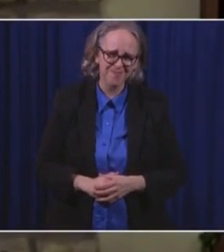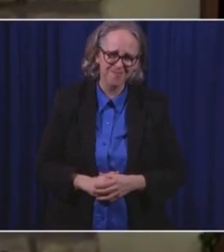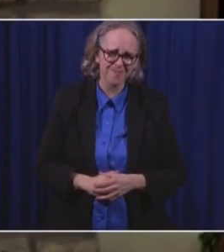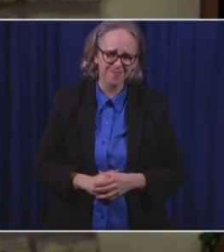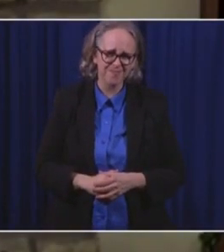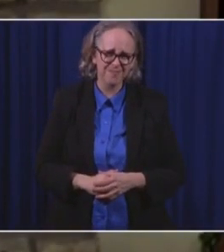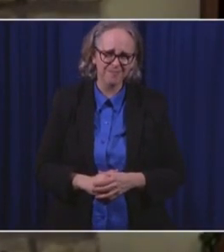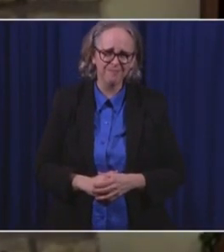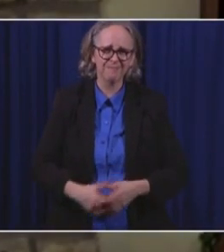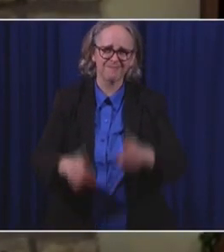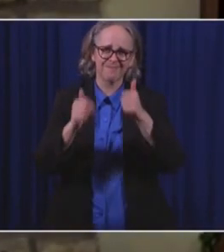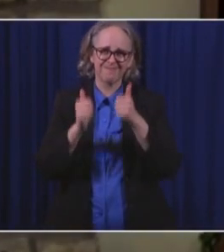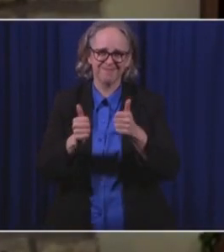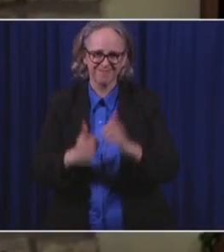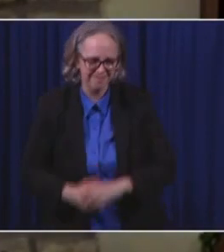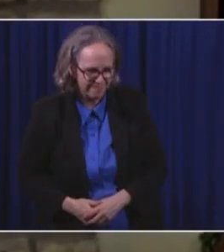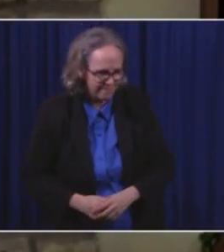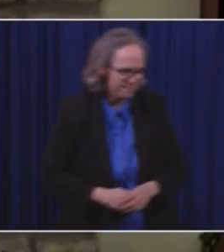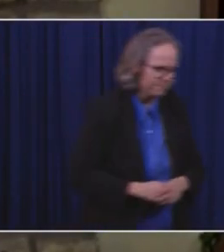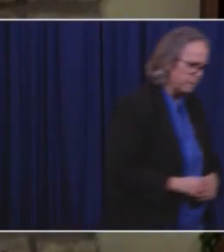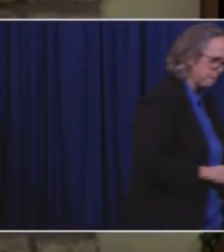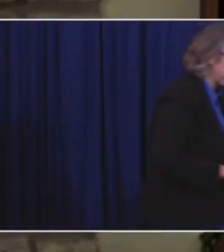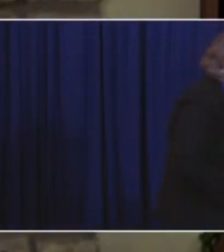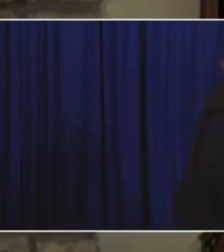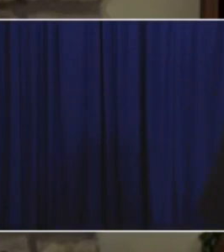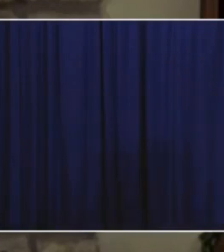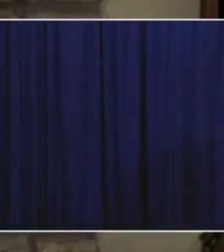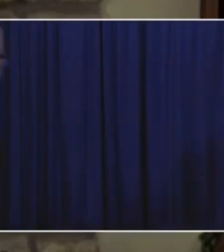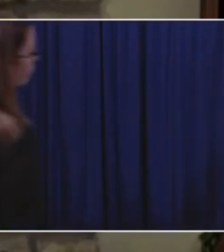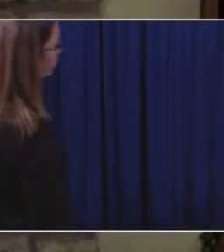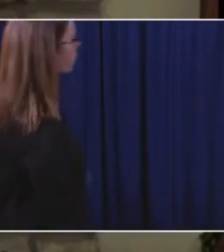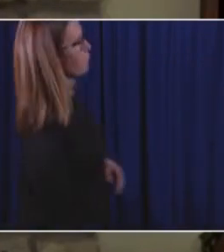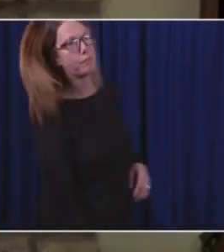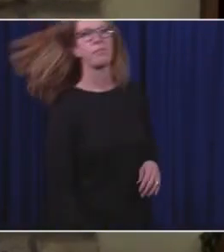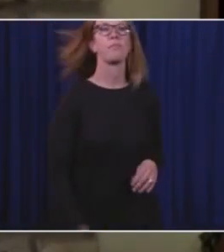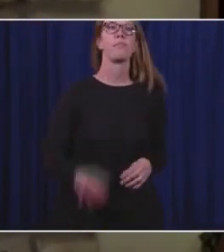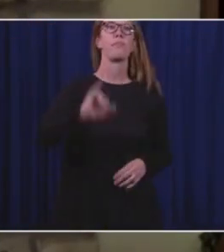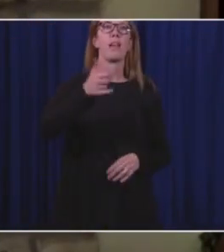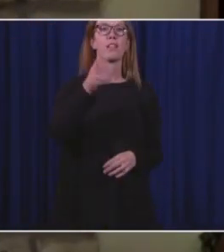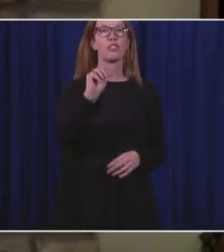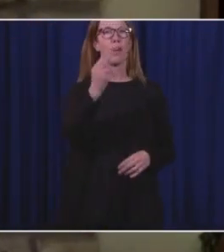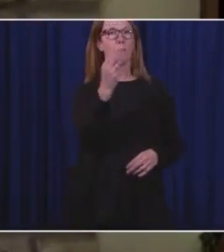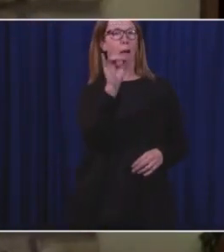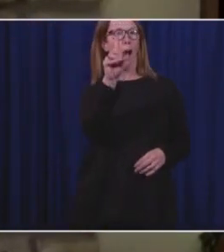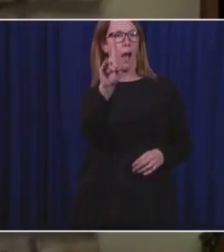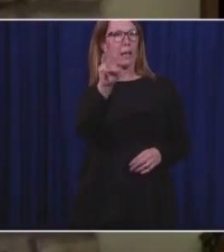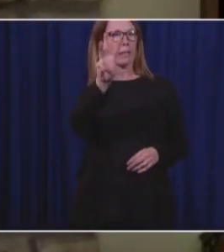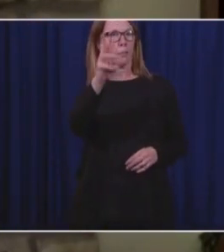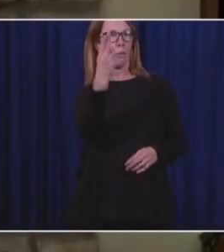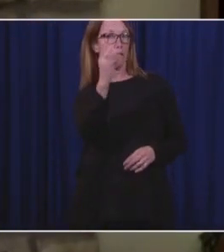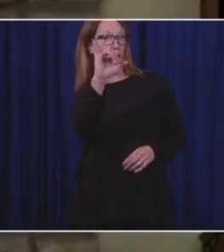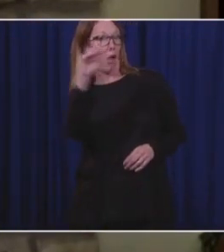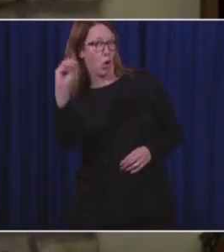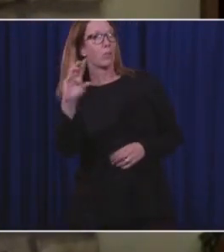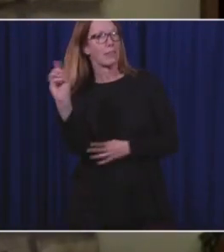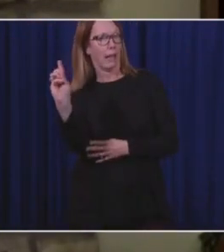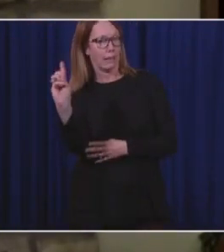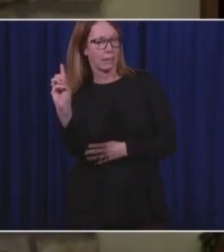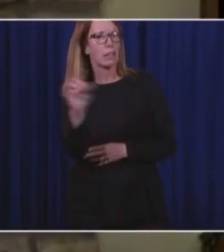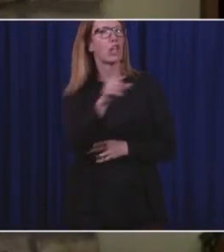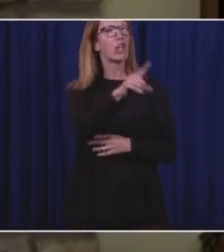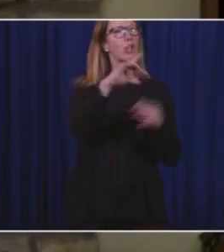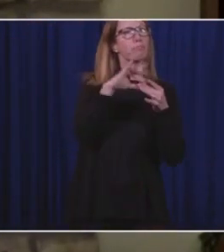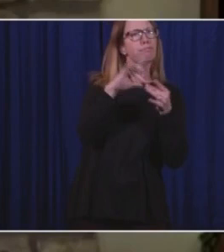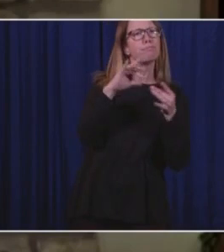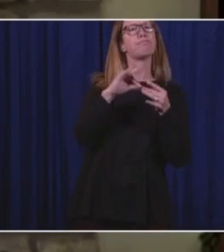Next question is from Jim Oddie at WHIO in Dayton. Hey, Jim. Governor, you talked about the sporting